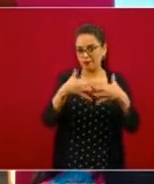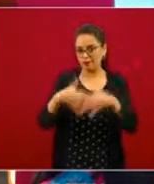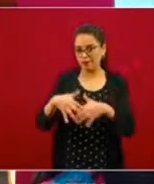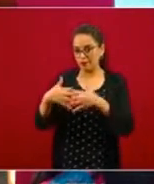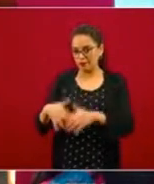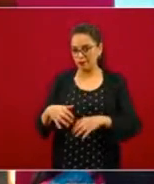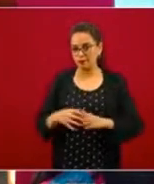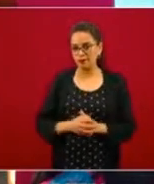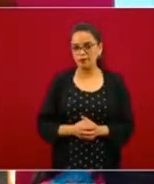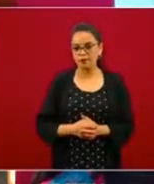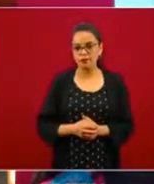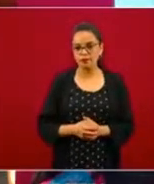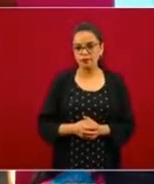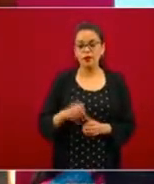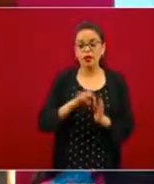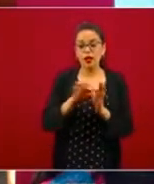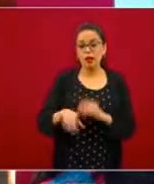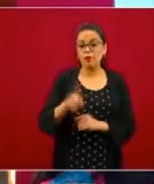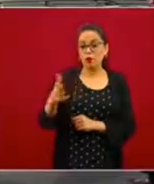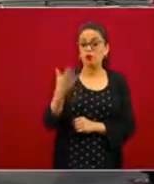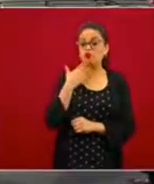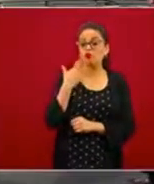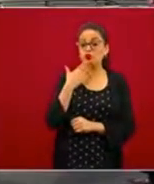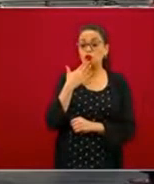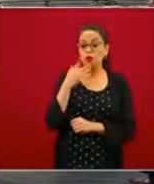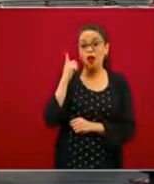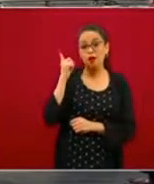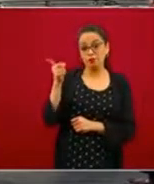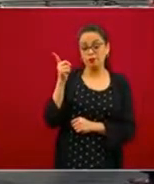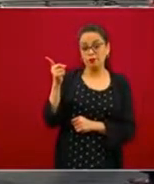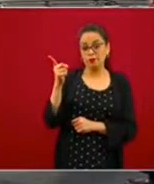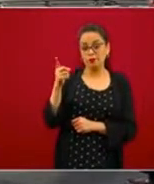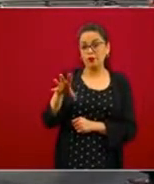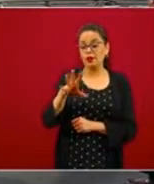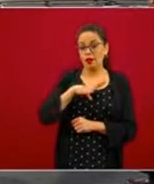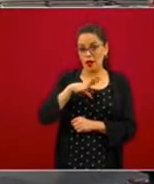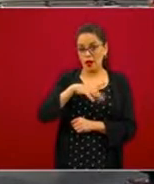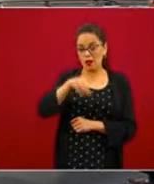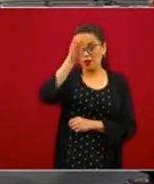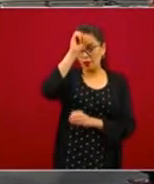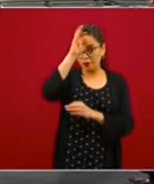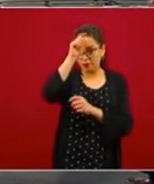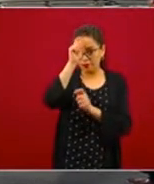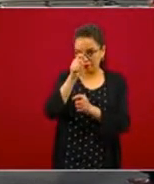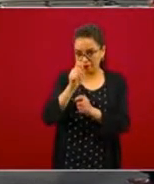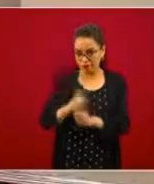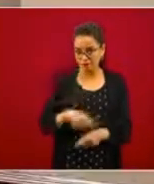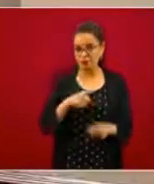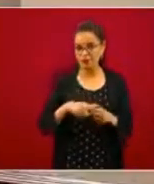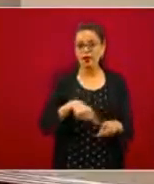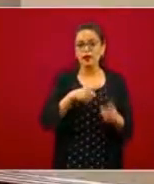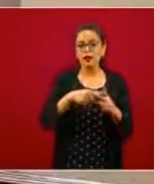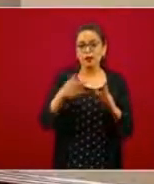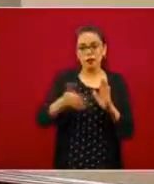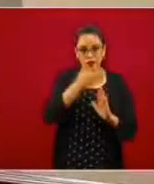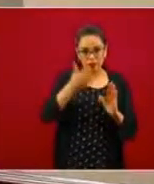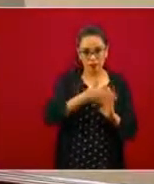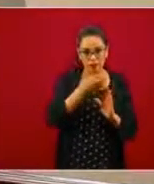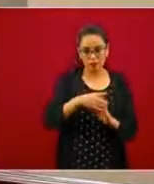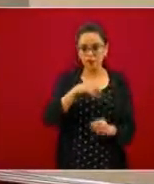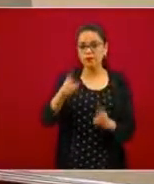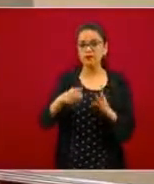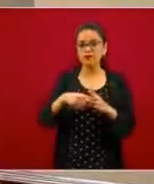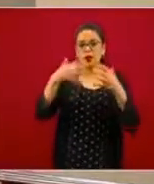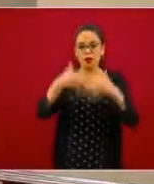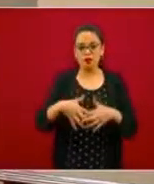are sectores están states that presentes. have Sonora, all the por three cierto, sectors in es uno there. de ellos. Hay minería, hay Sonora is one of construcción, them. They have hay industria construction, mining, and automotriz,